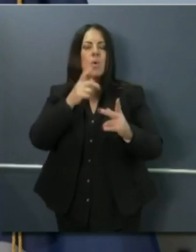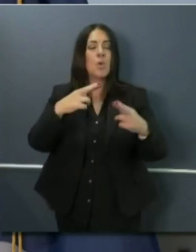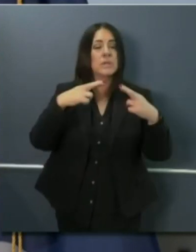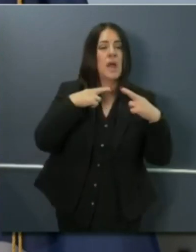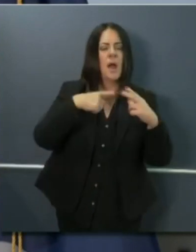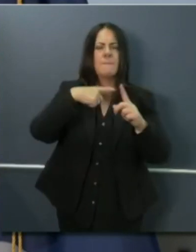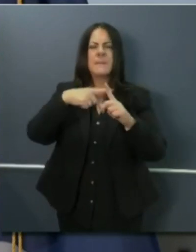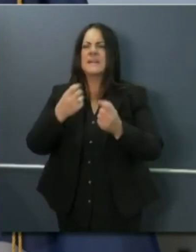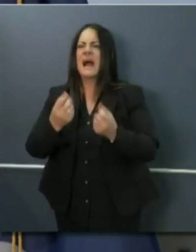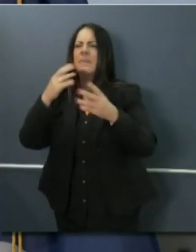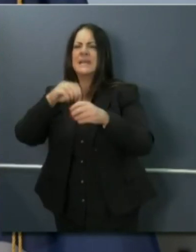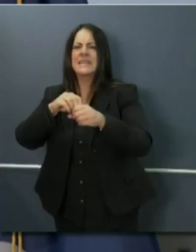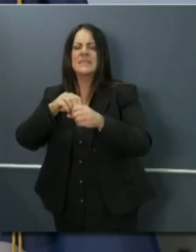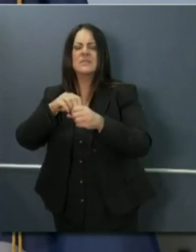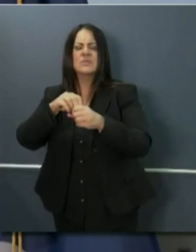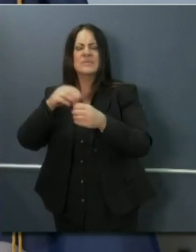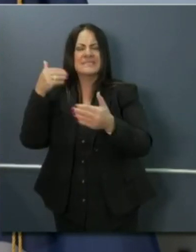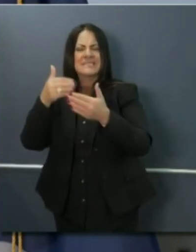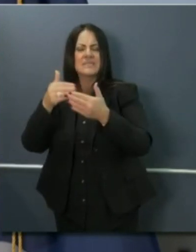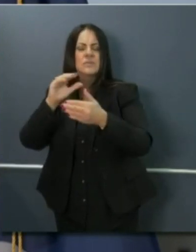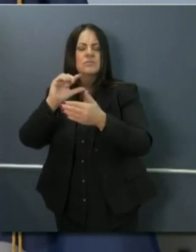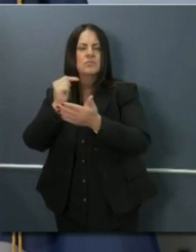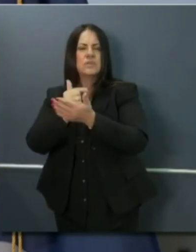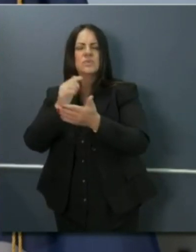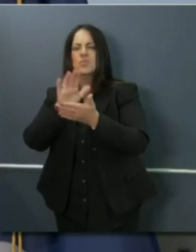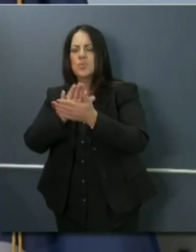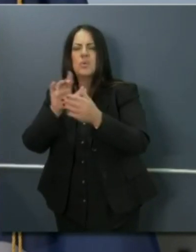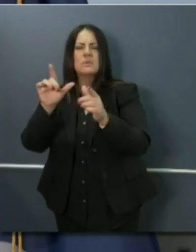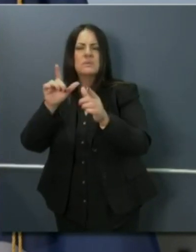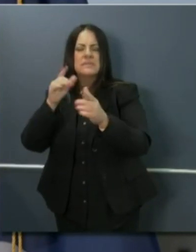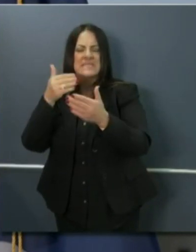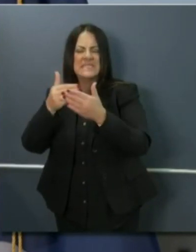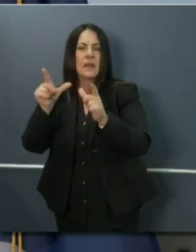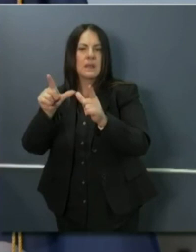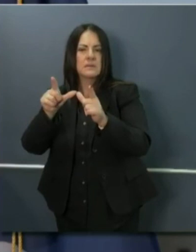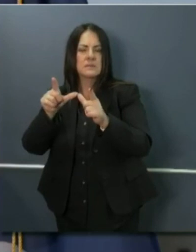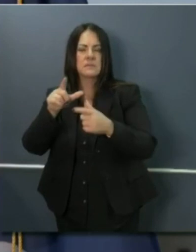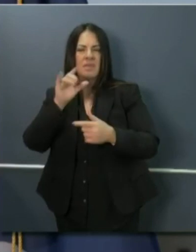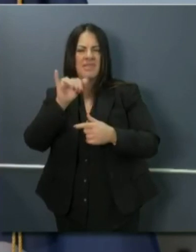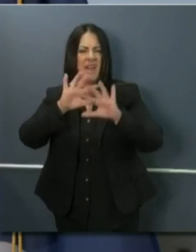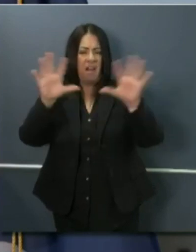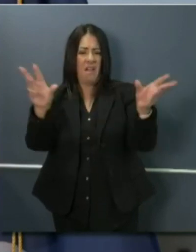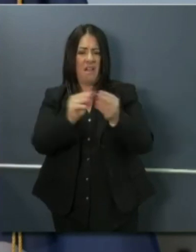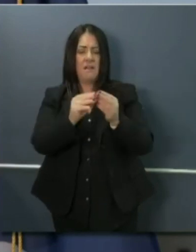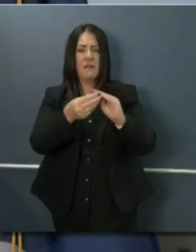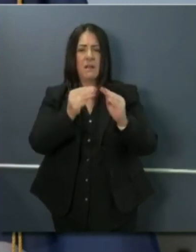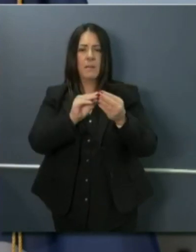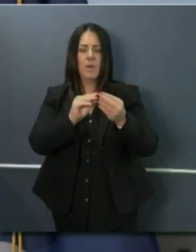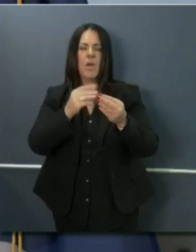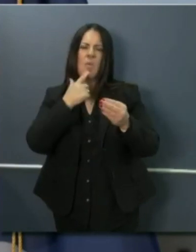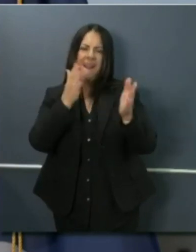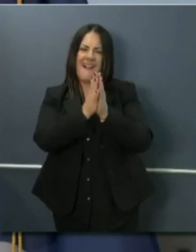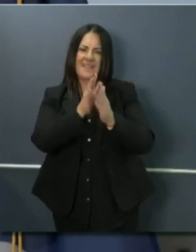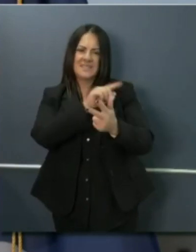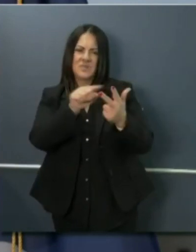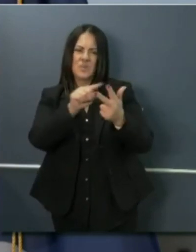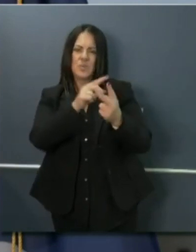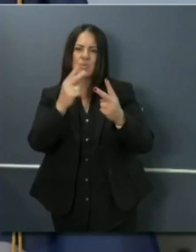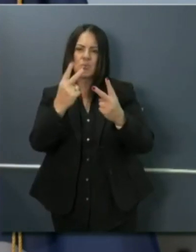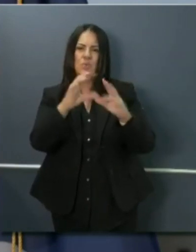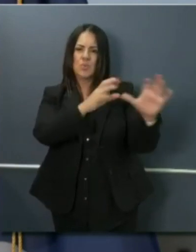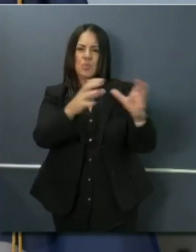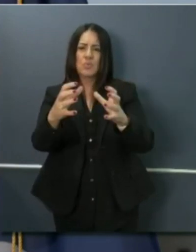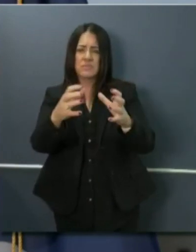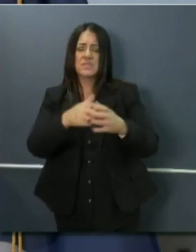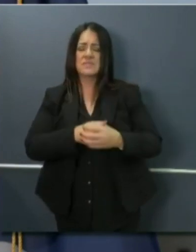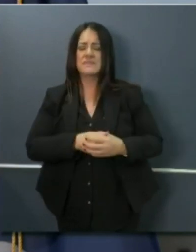So that's not the number that we're trying to bring in. That's the universe that we're trying to cull from. So we're